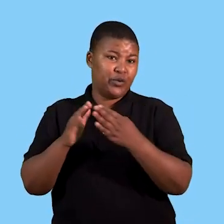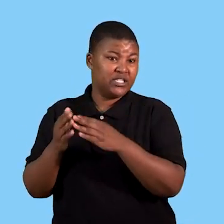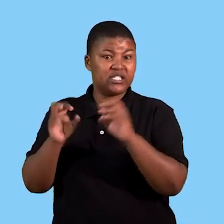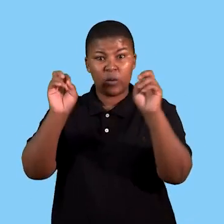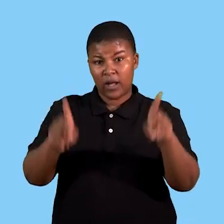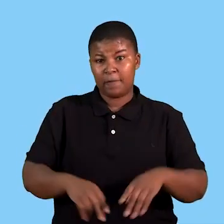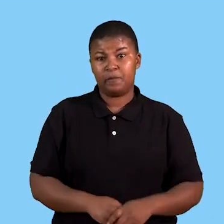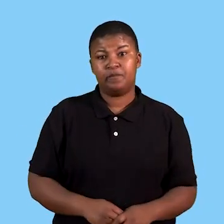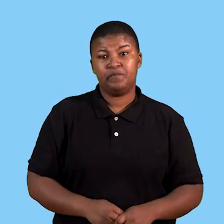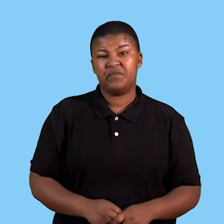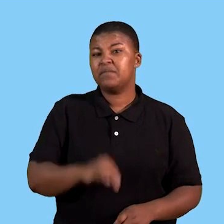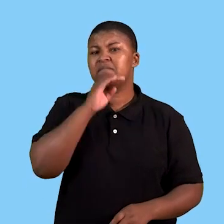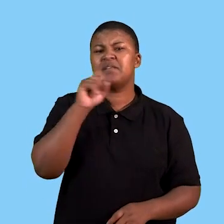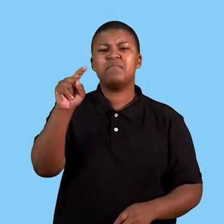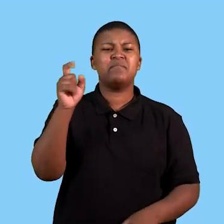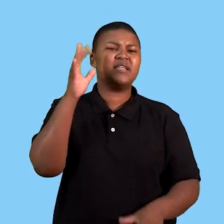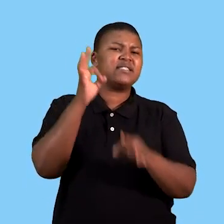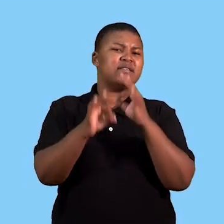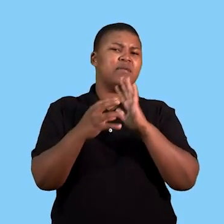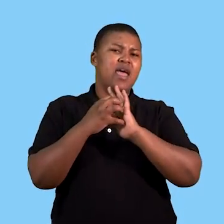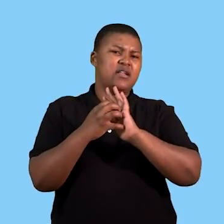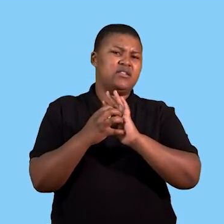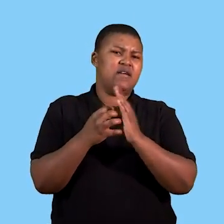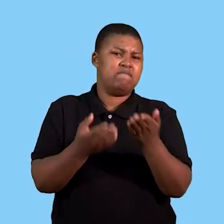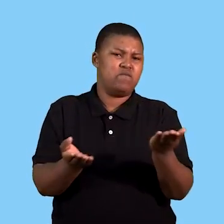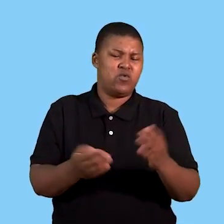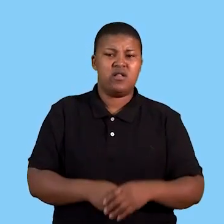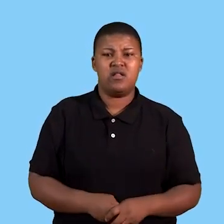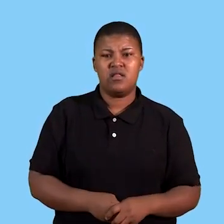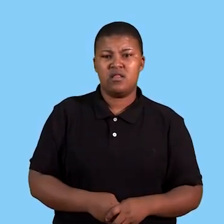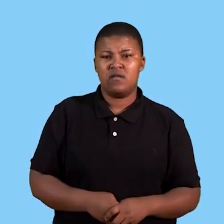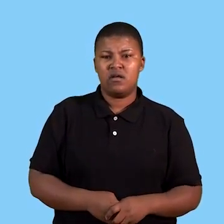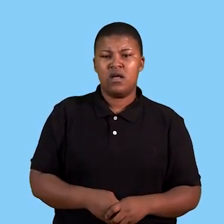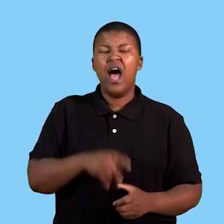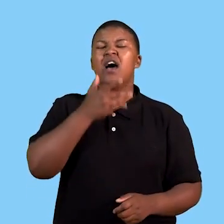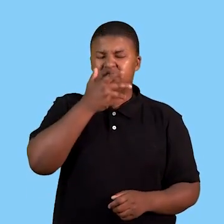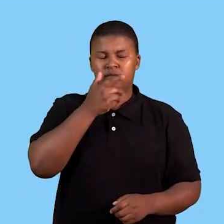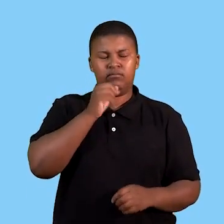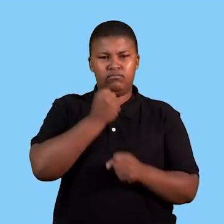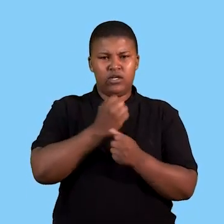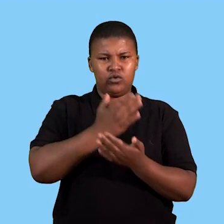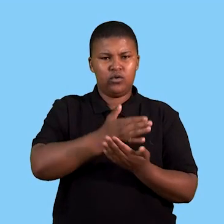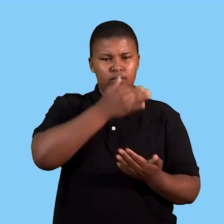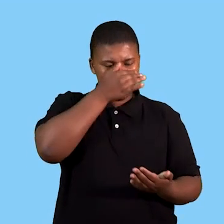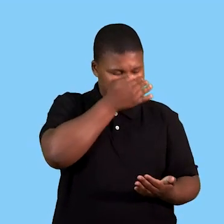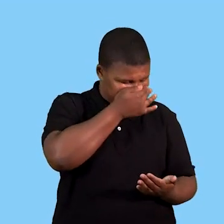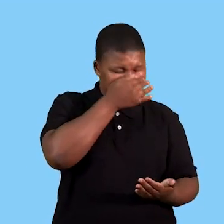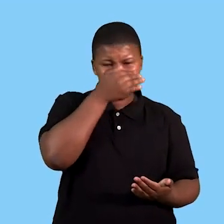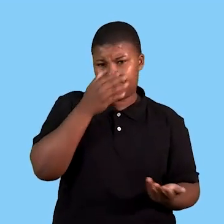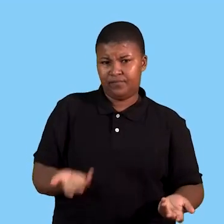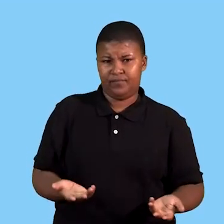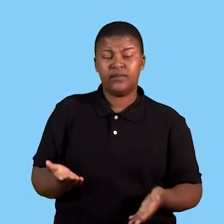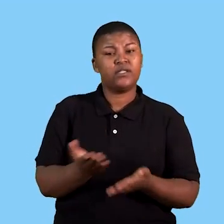community. Okay, so this is a simple example, might be to cover your nose while you sneeze.